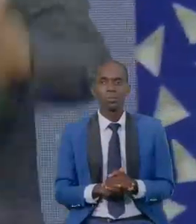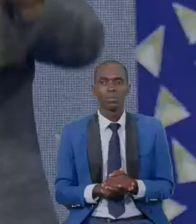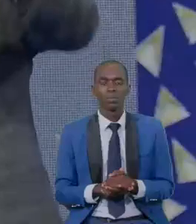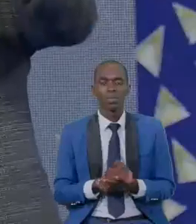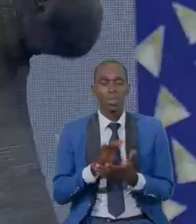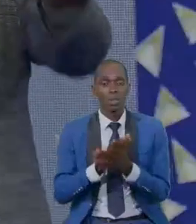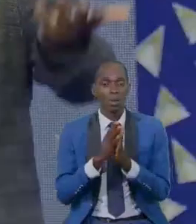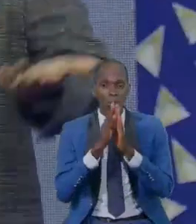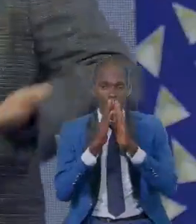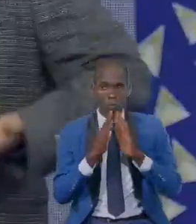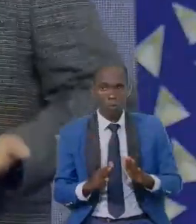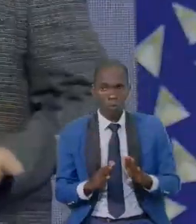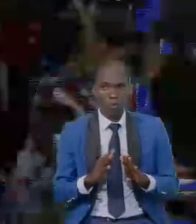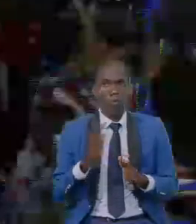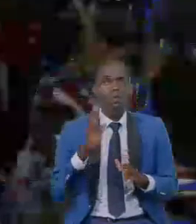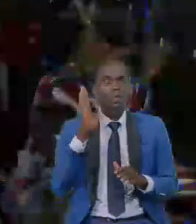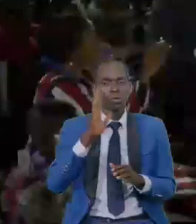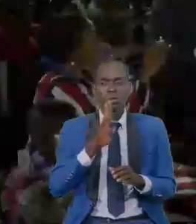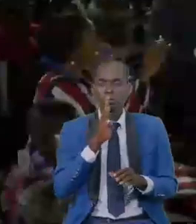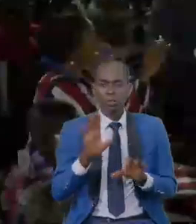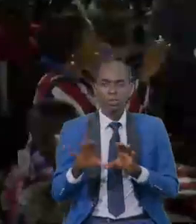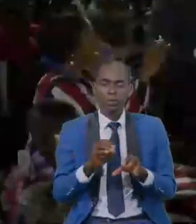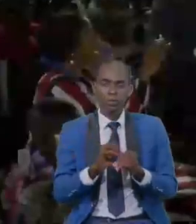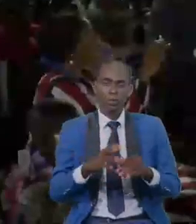Peace will be fulfilled in your life.